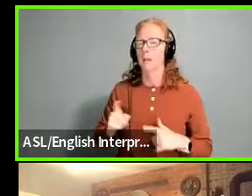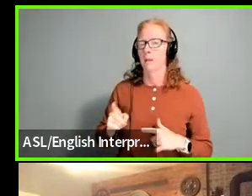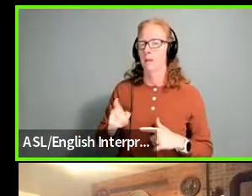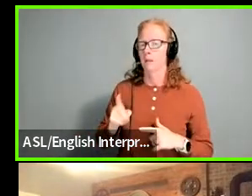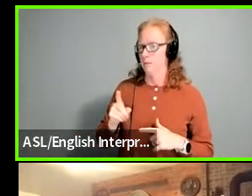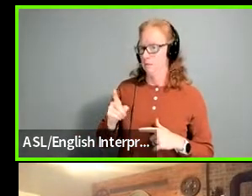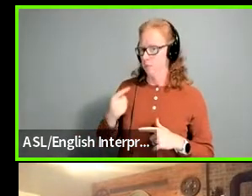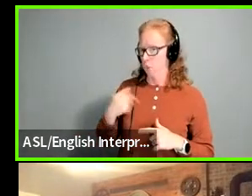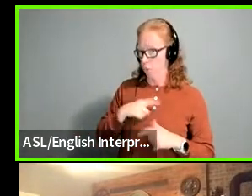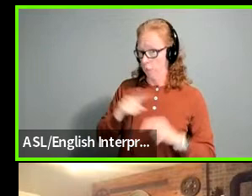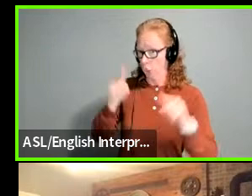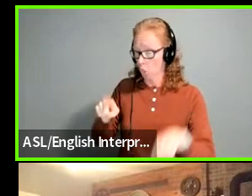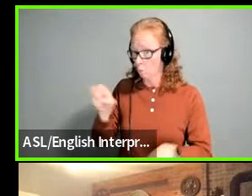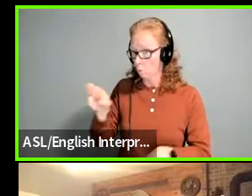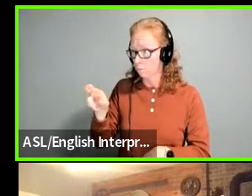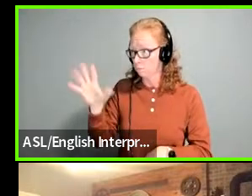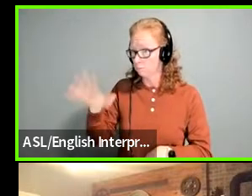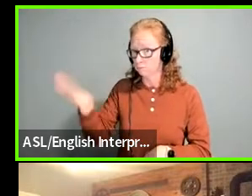not.